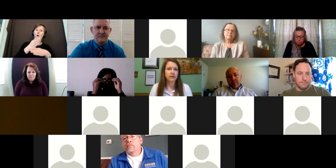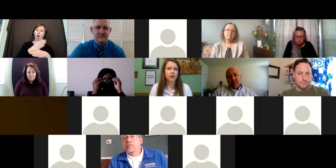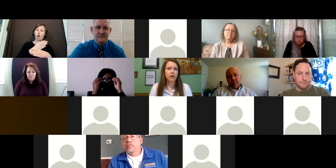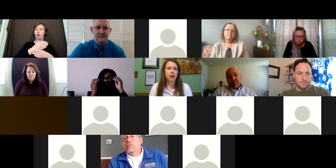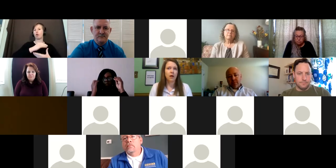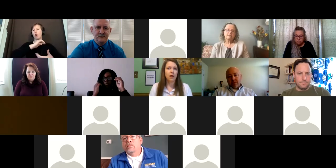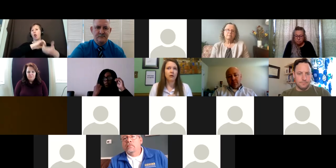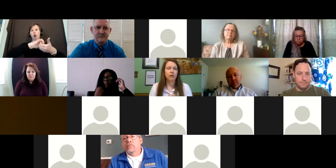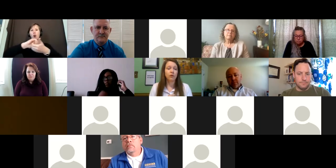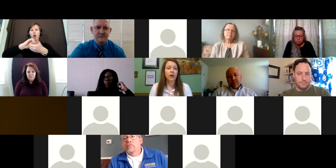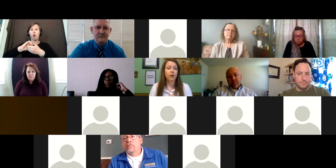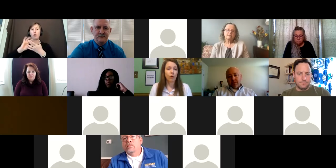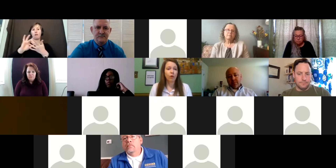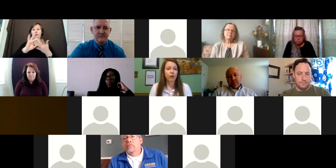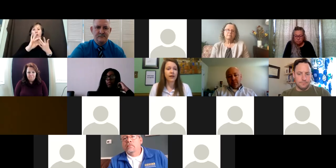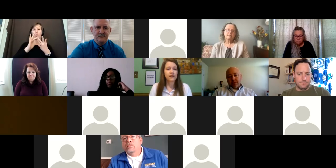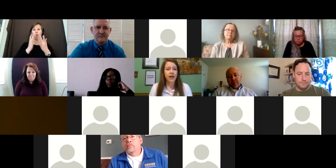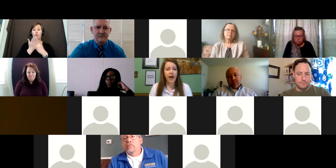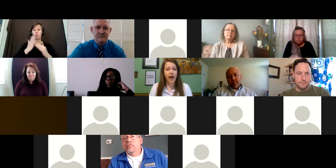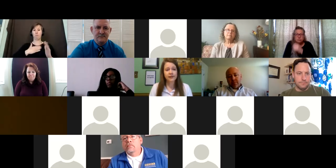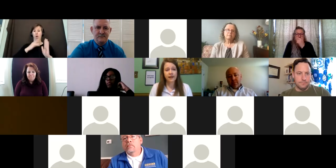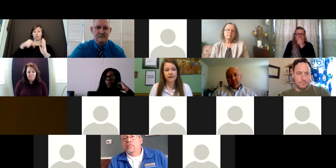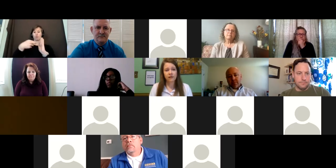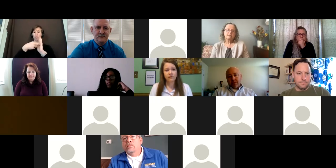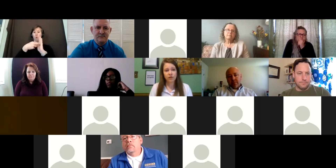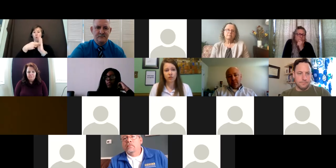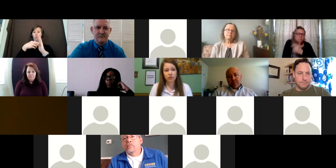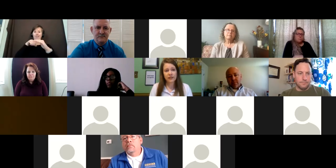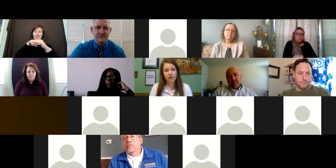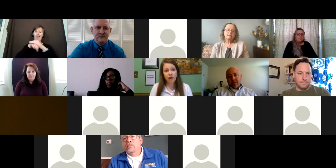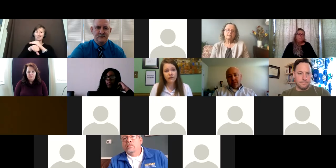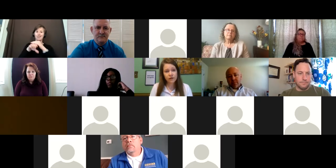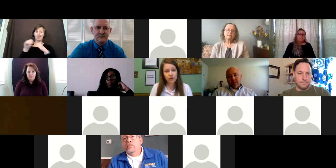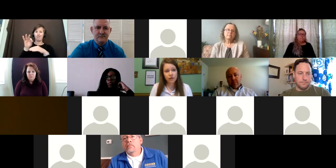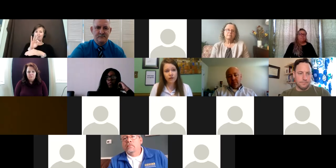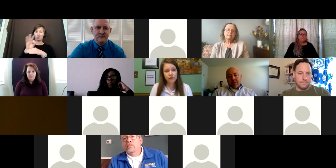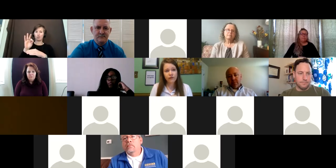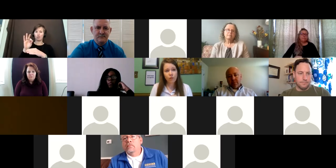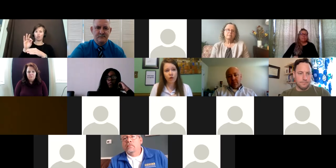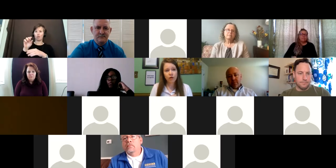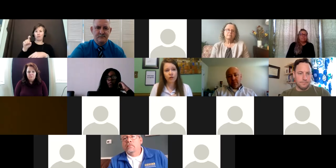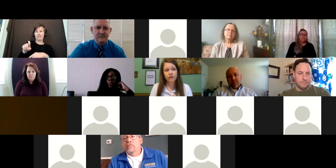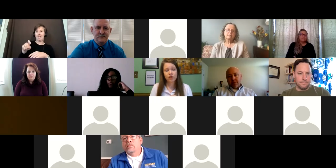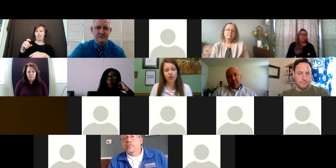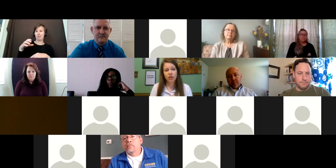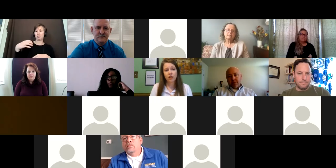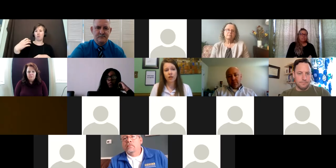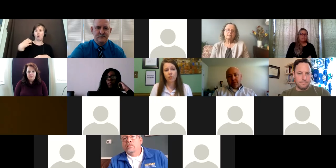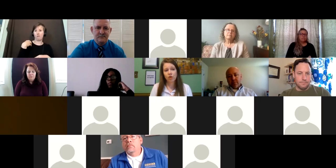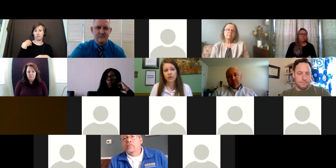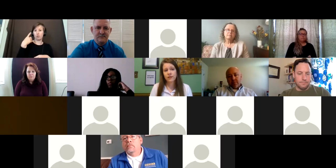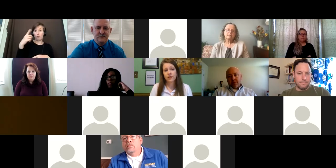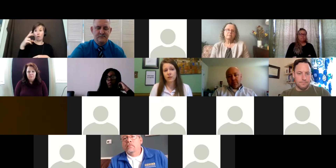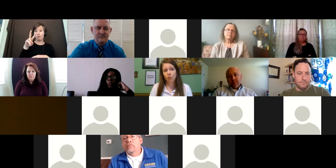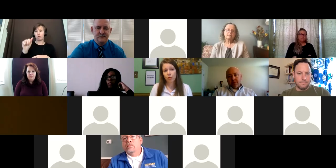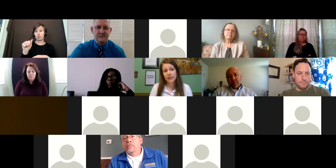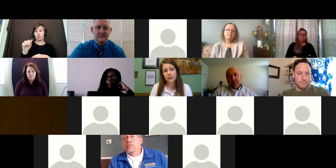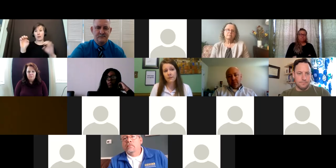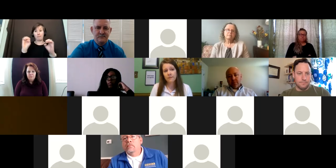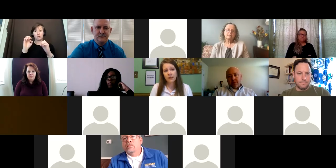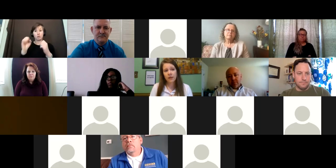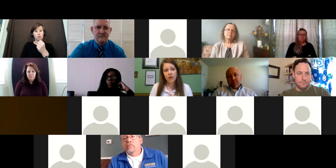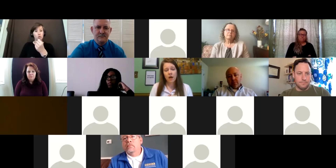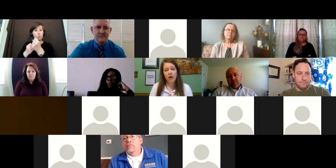as through my role as the Access and Functional Needs Officer for the Virginia Emergency Support